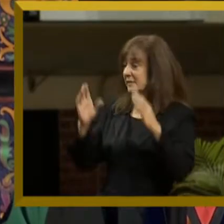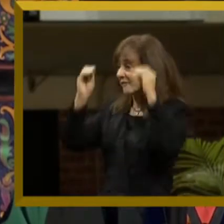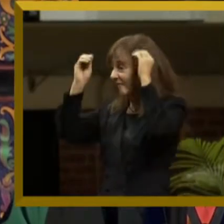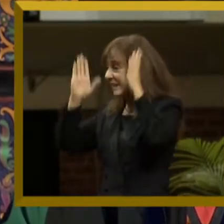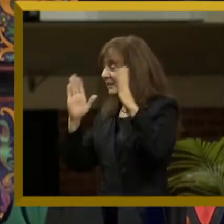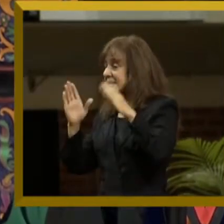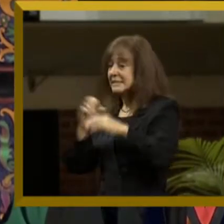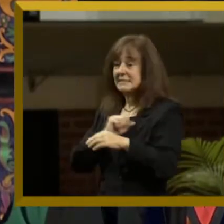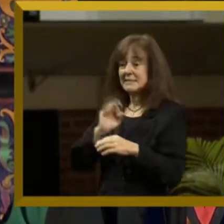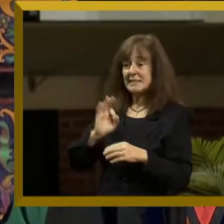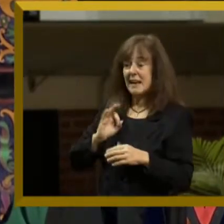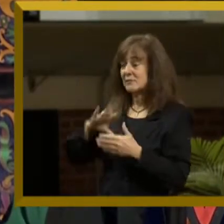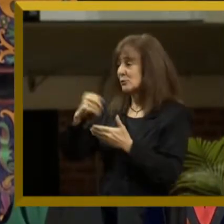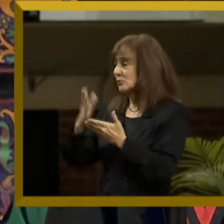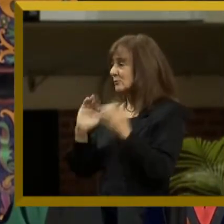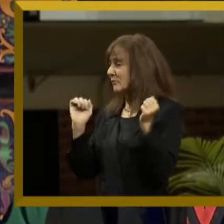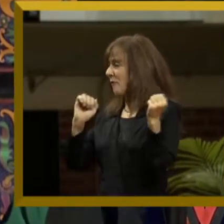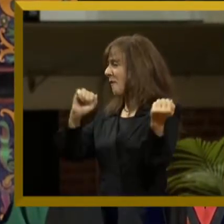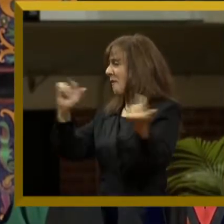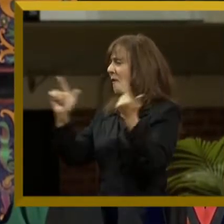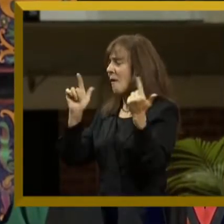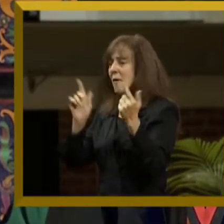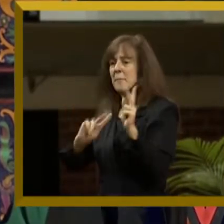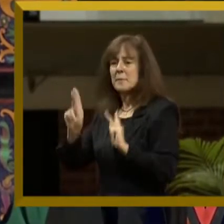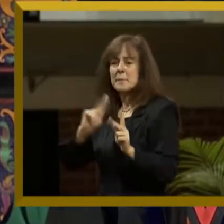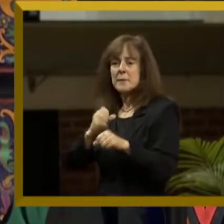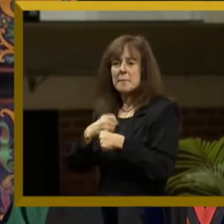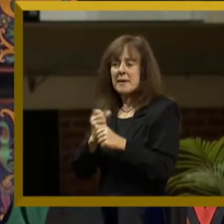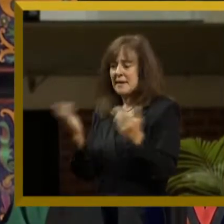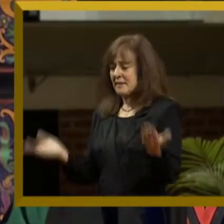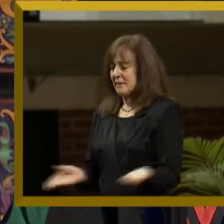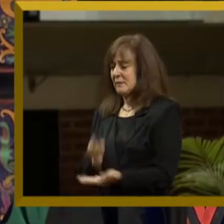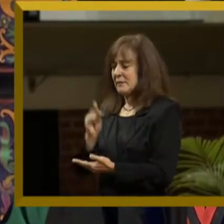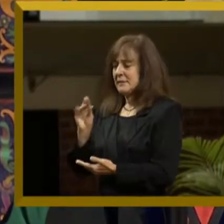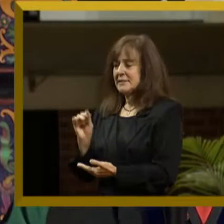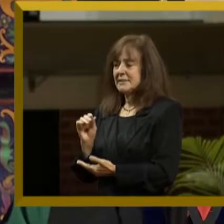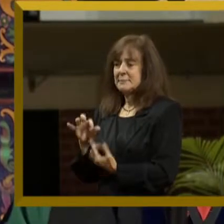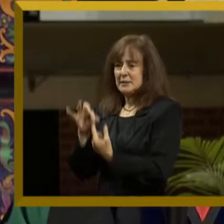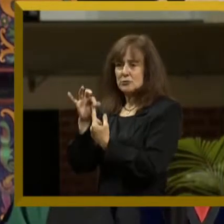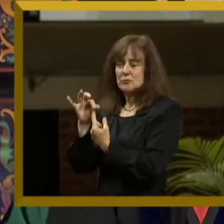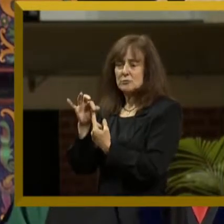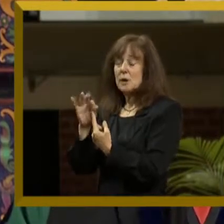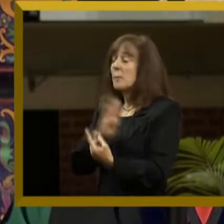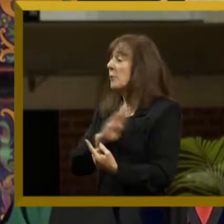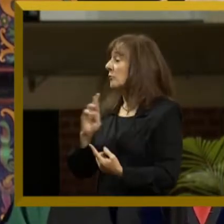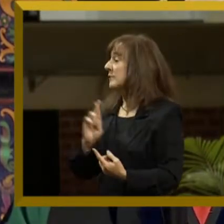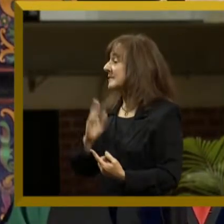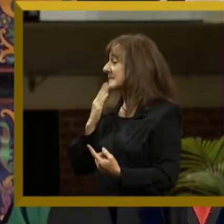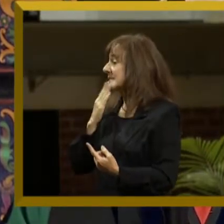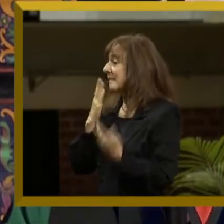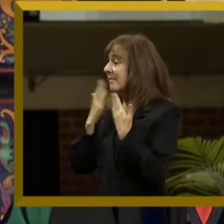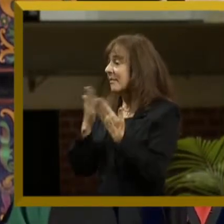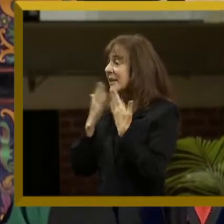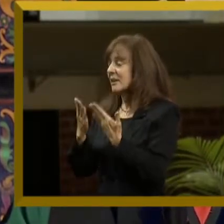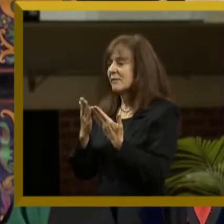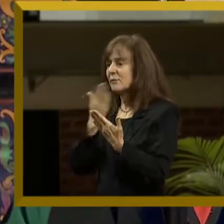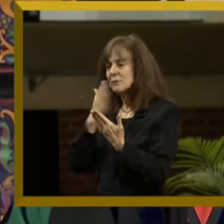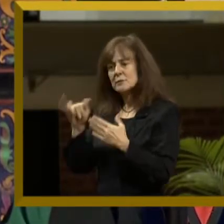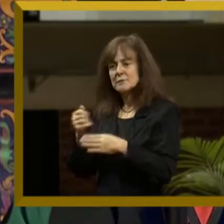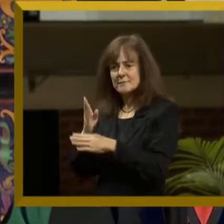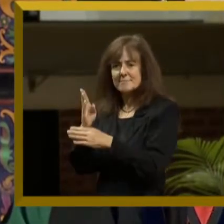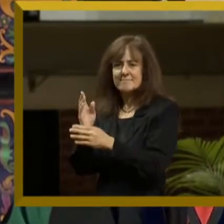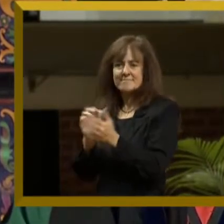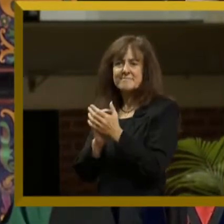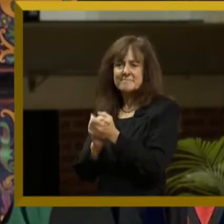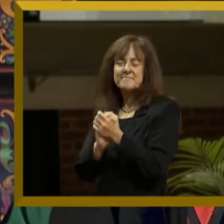staff, students, and all who make OSU special, the Board of Regents says thank you for a job well done.